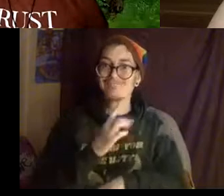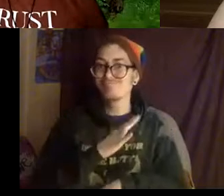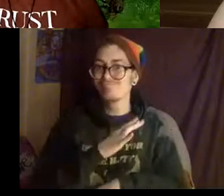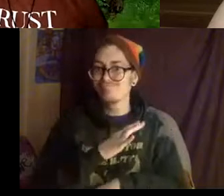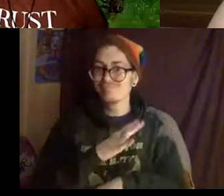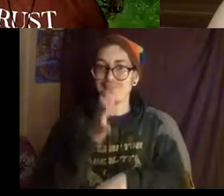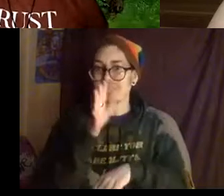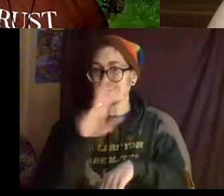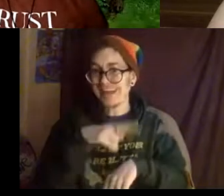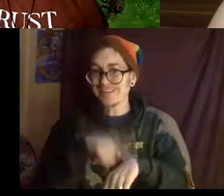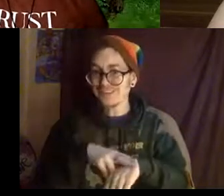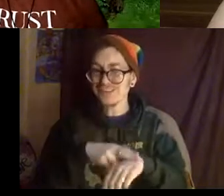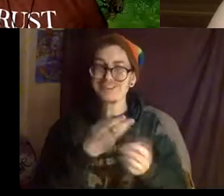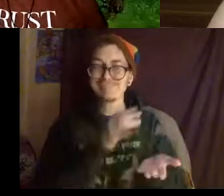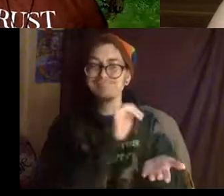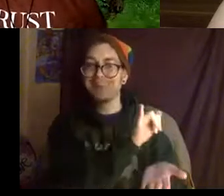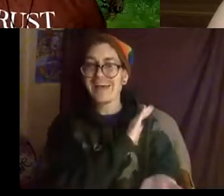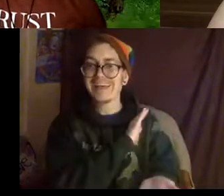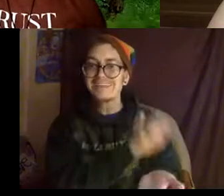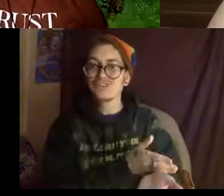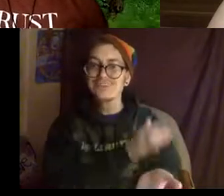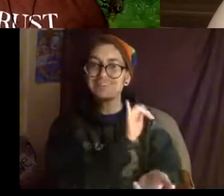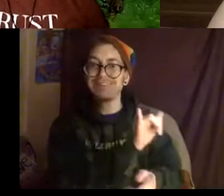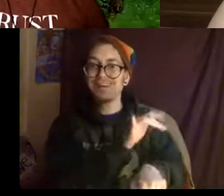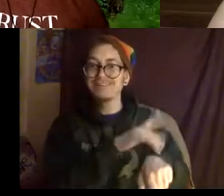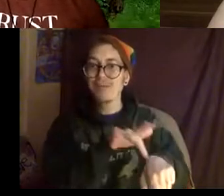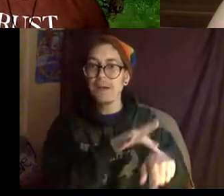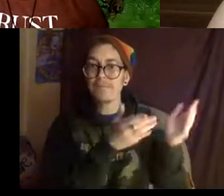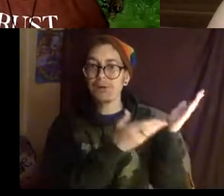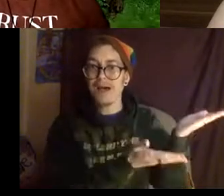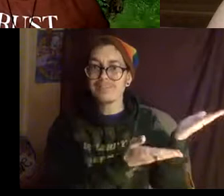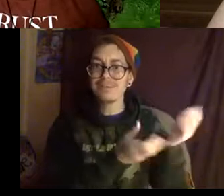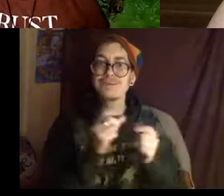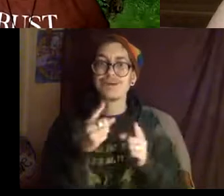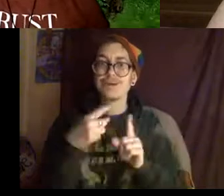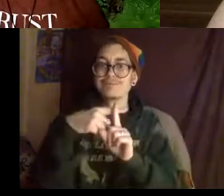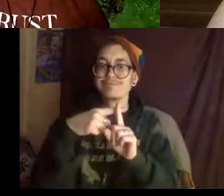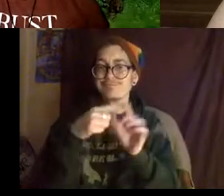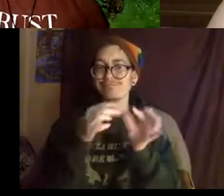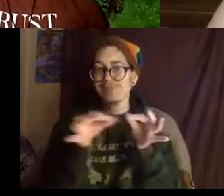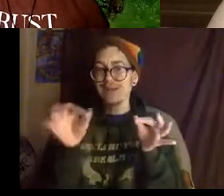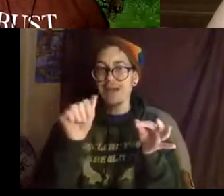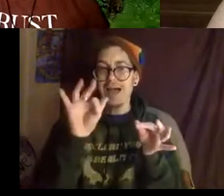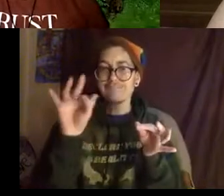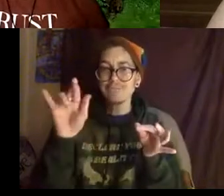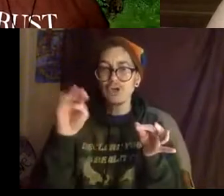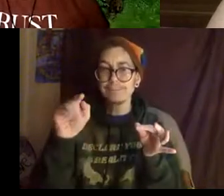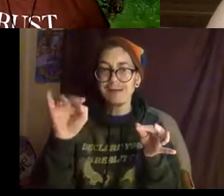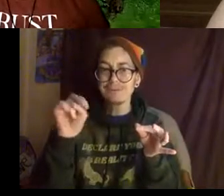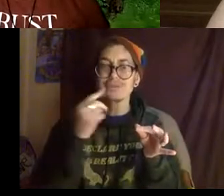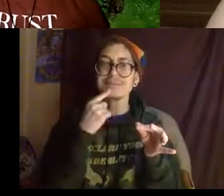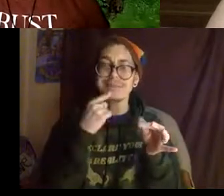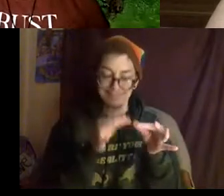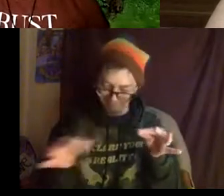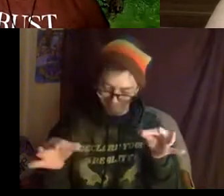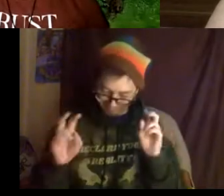Yesterday was Earth Day. So it's a good way, Mother Nature's energy was available for us to have and